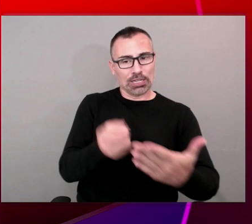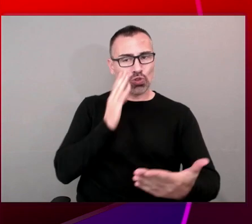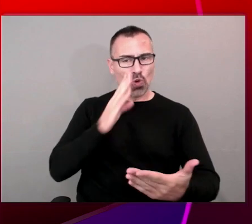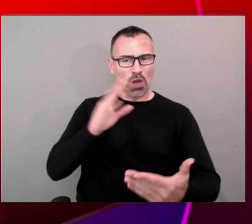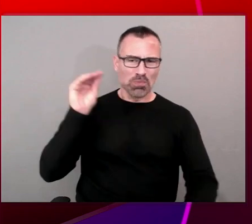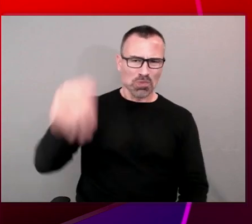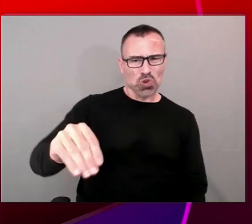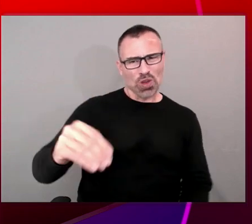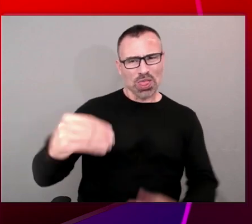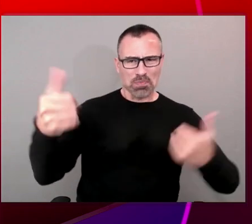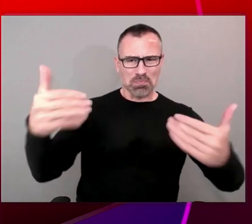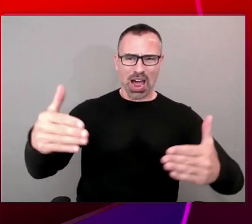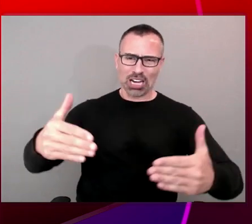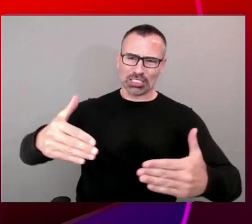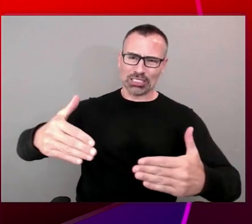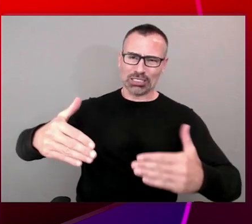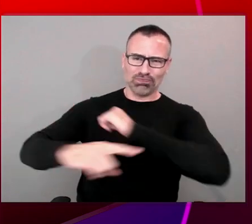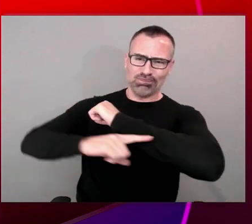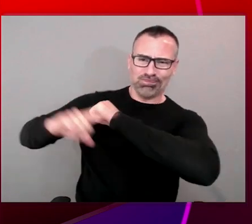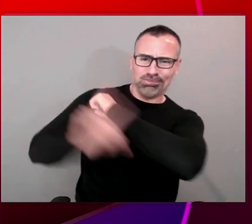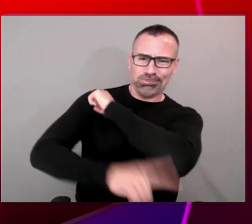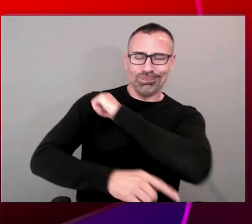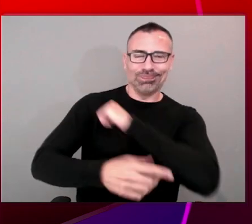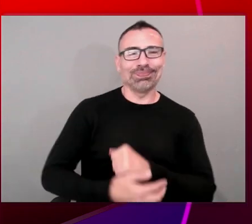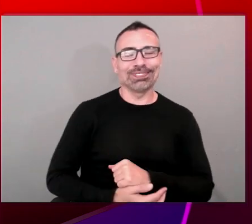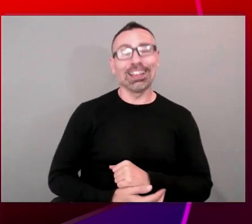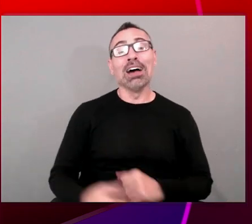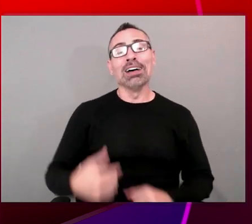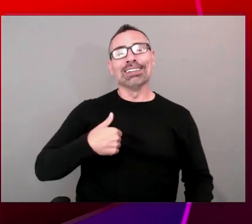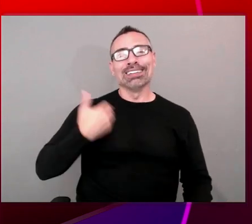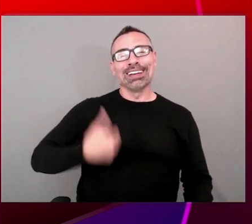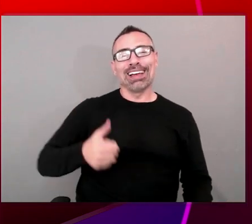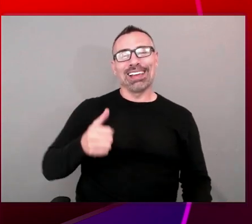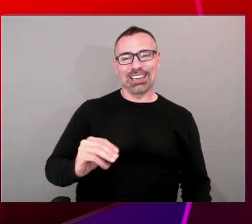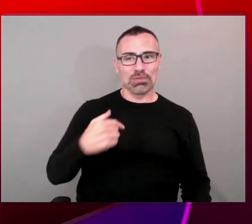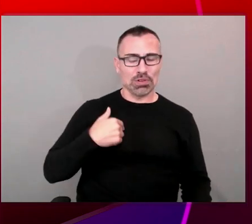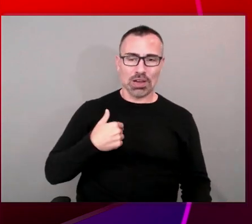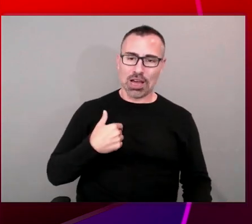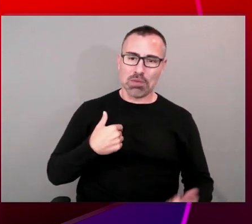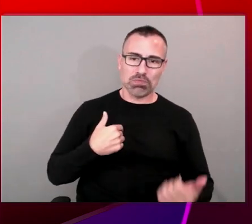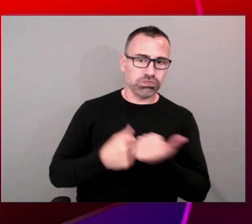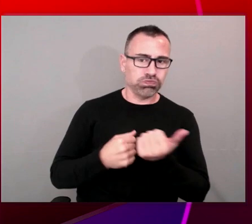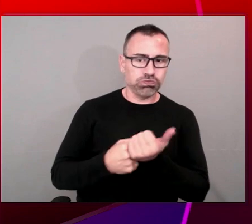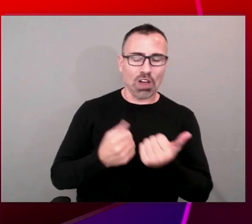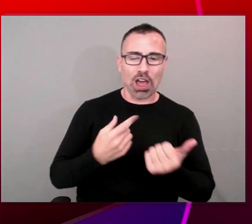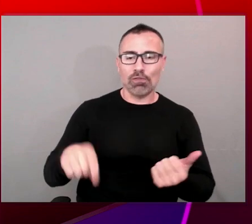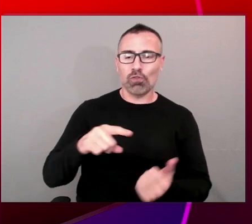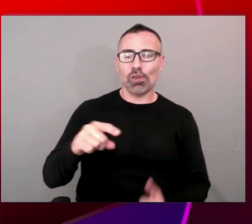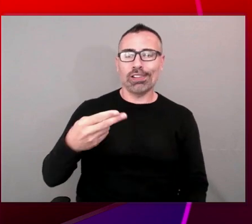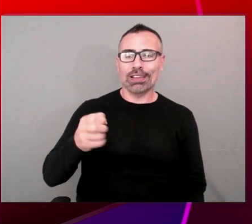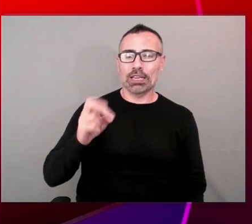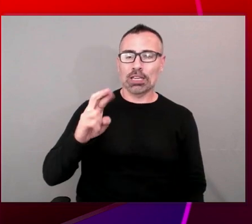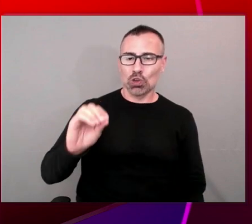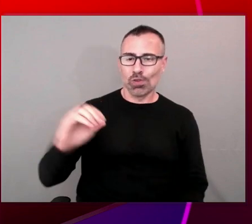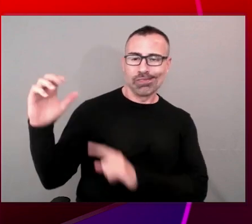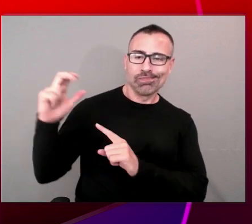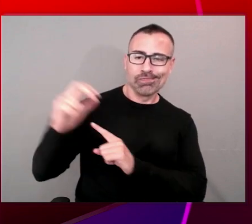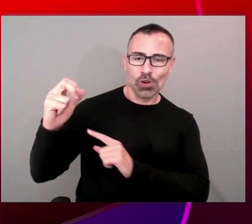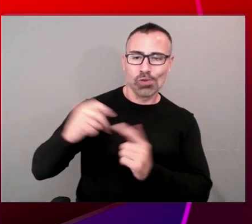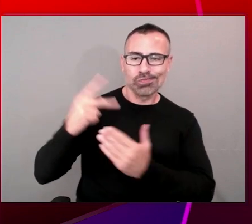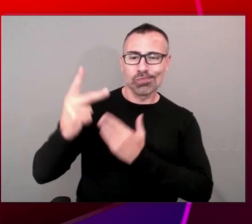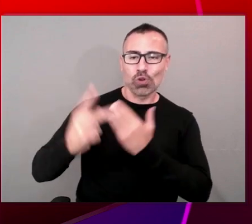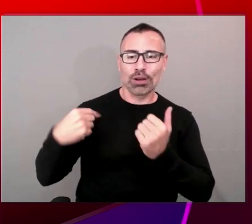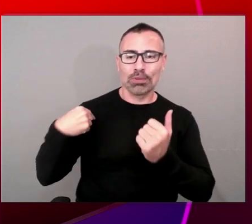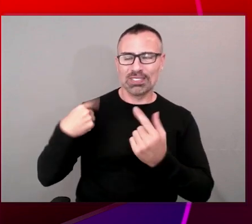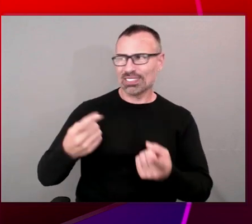Mike, I've been a big fan of the Hero program ever since I learned about it